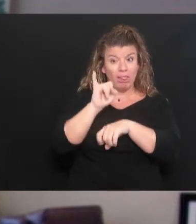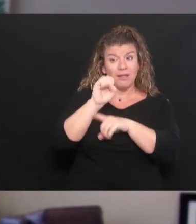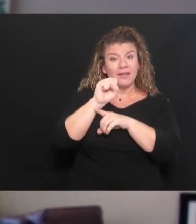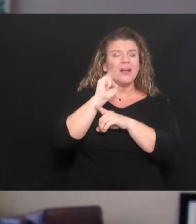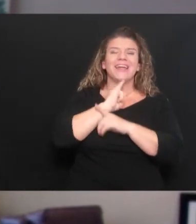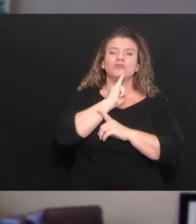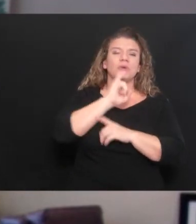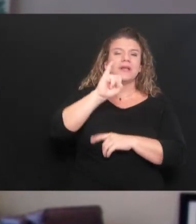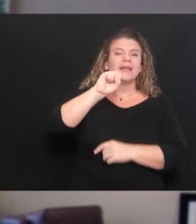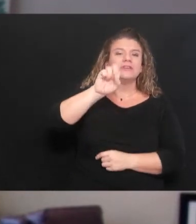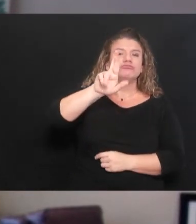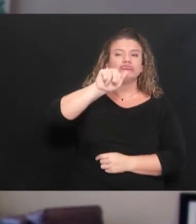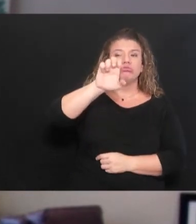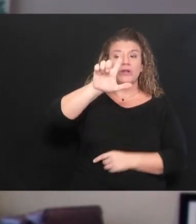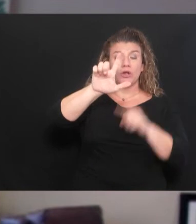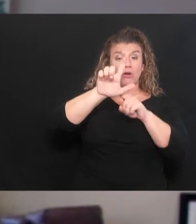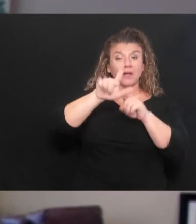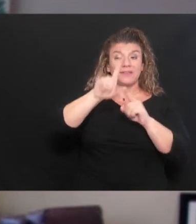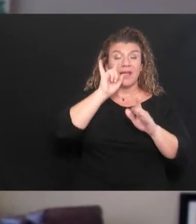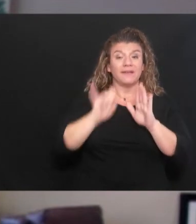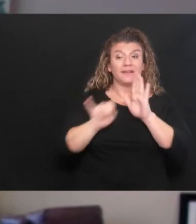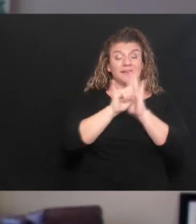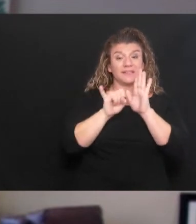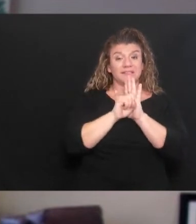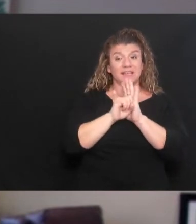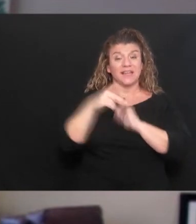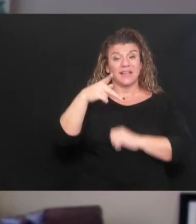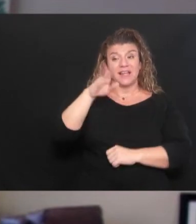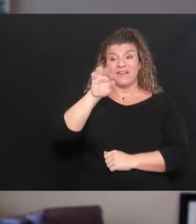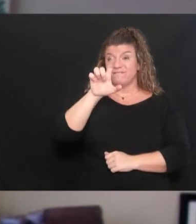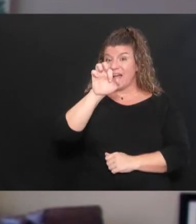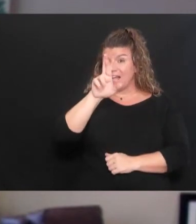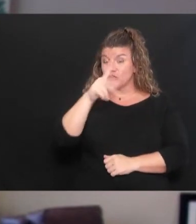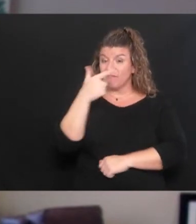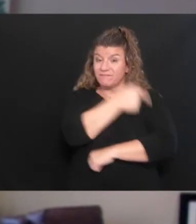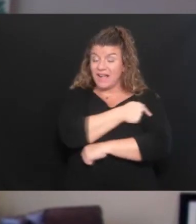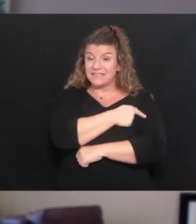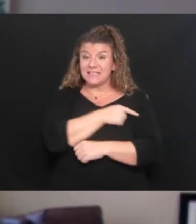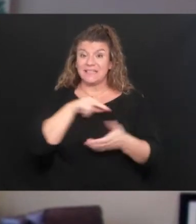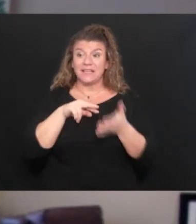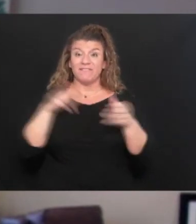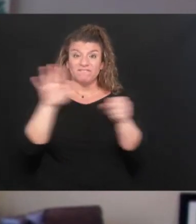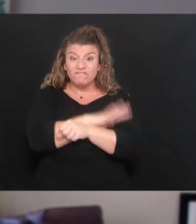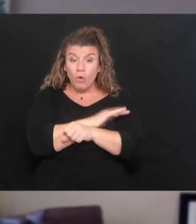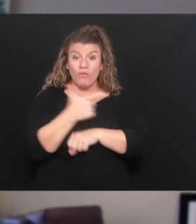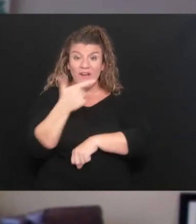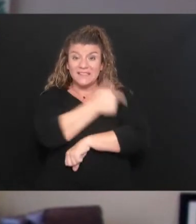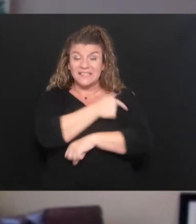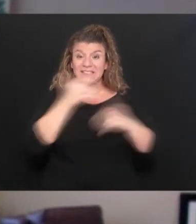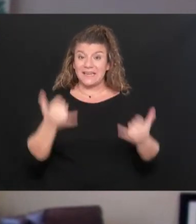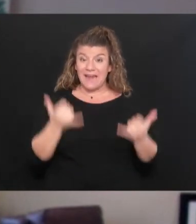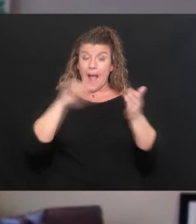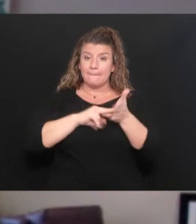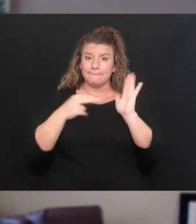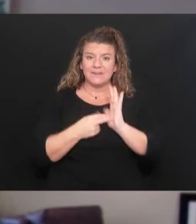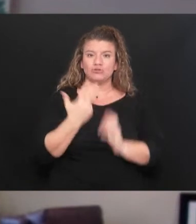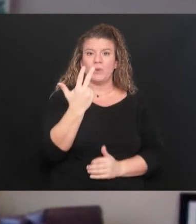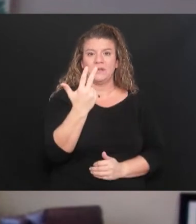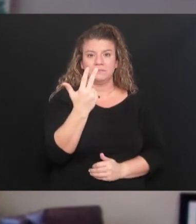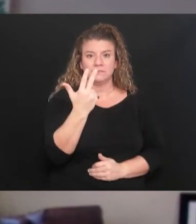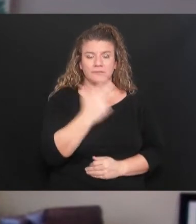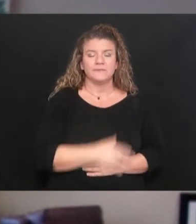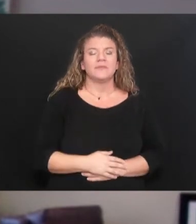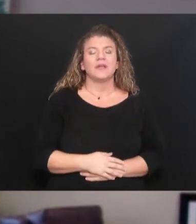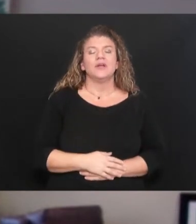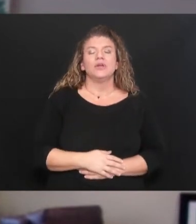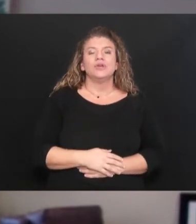the Pfizer vaccine, full vaccination as having 3 doses. So as we look at the eligibility